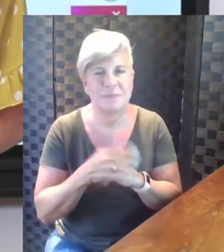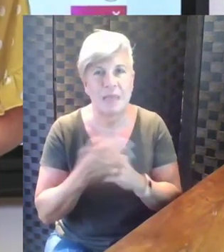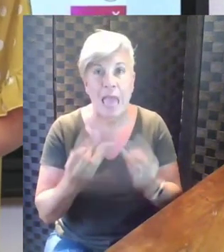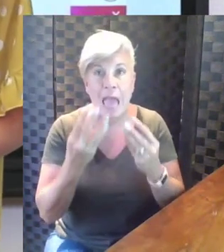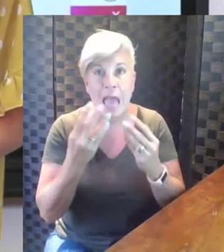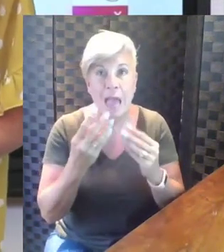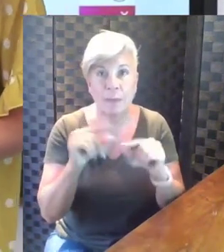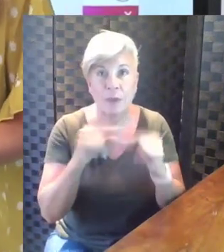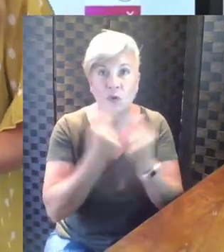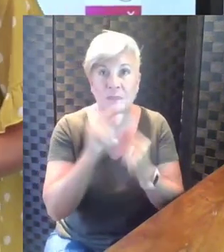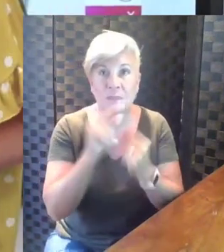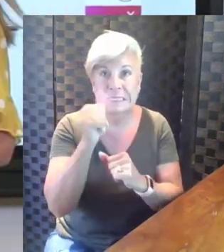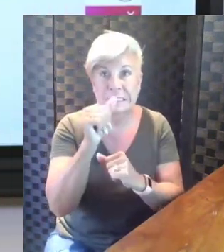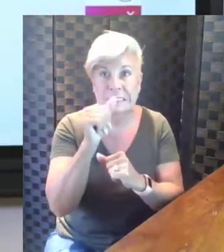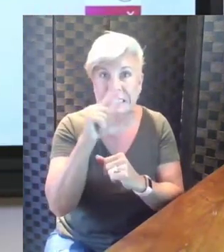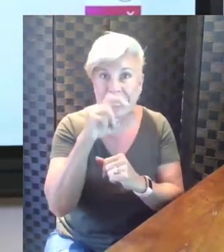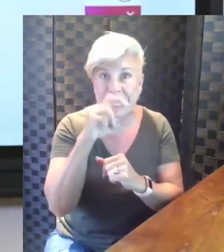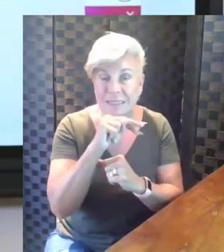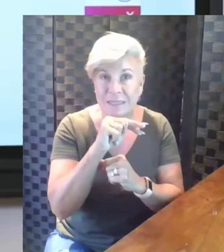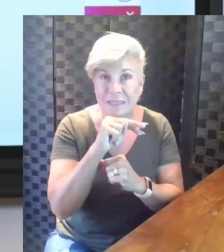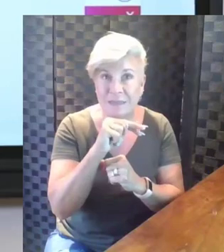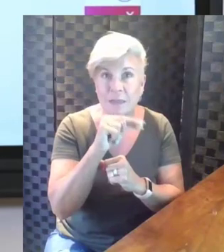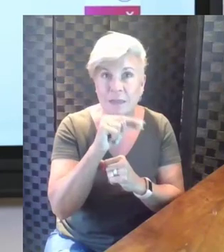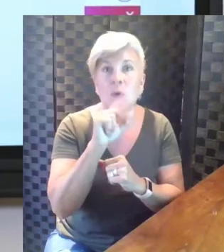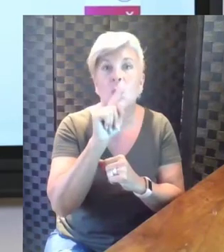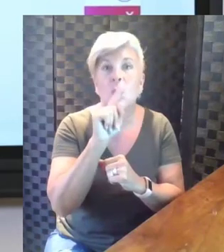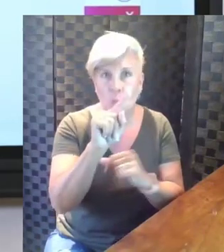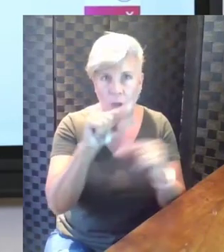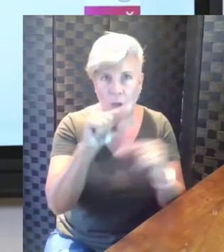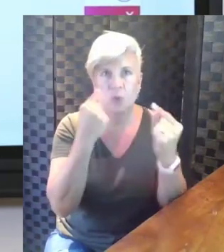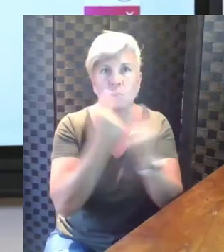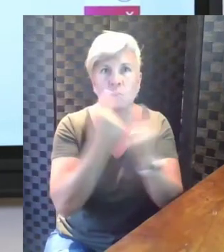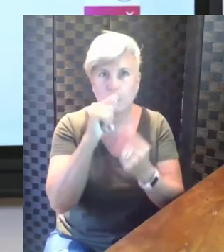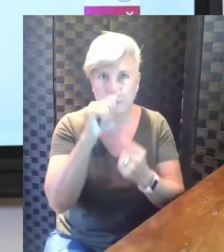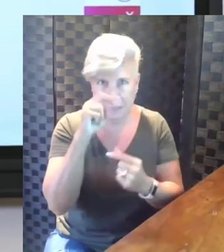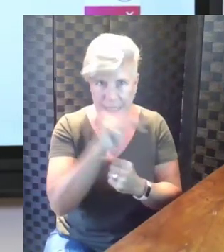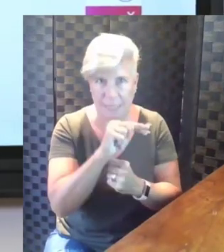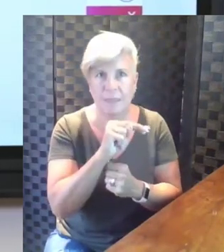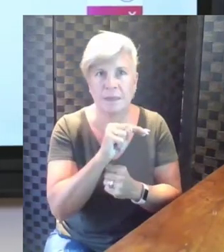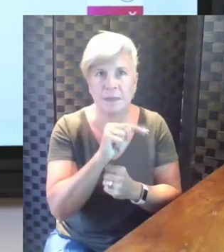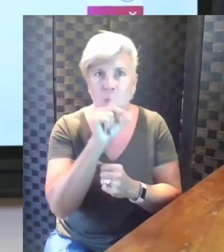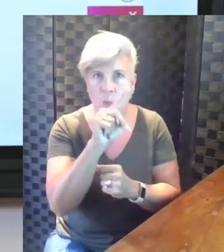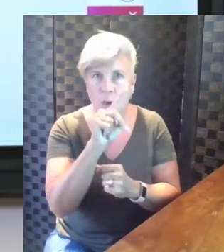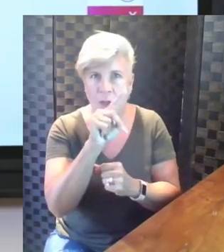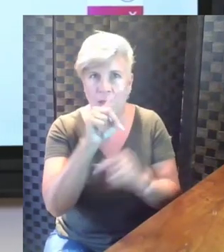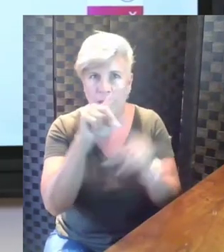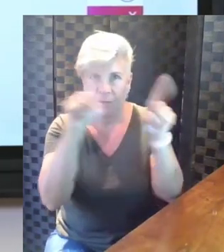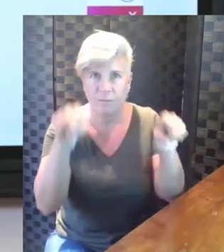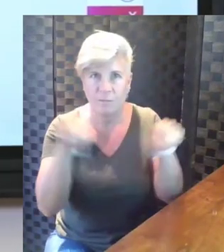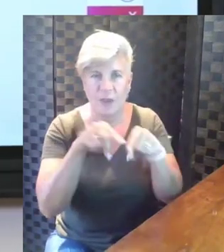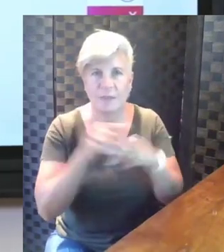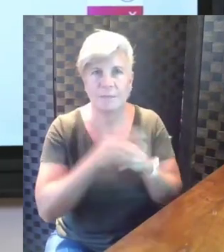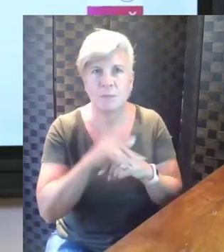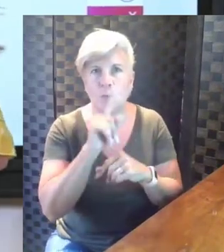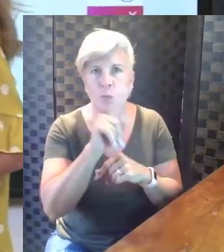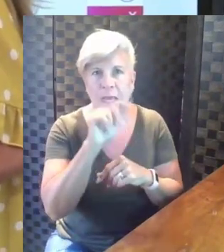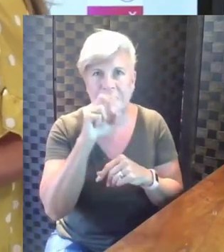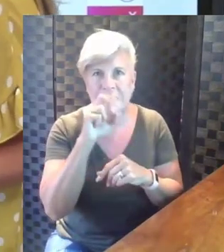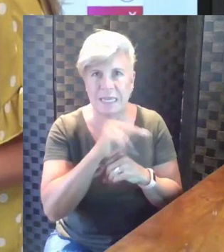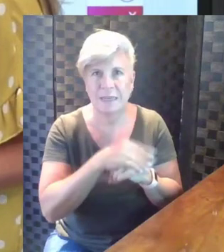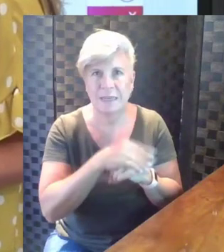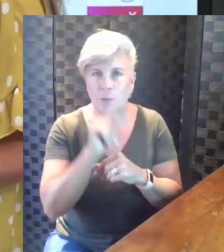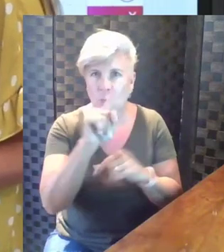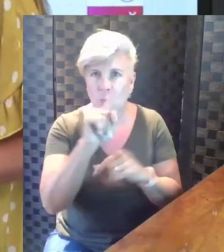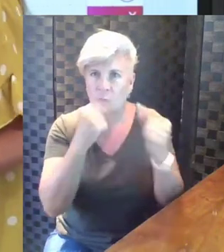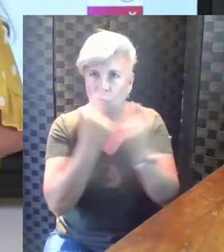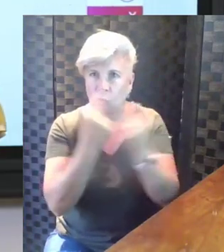how many groups of 10 do I have in the 10 frame? Well, 1 full 10 frame, you're right. This is bad wording on my part. 1